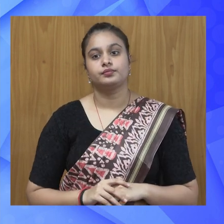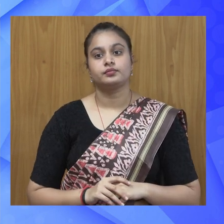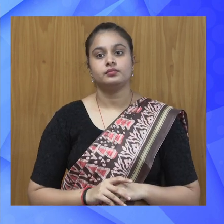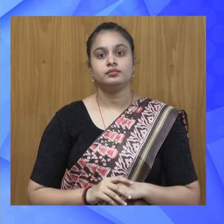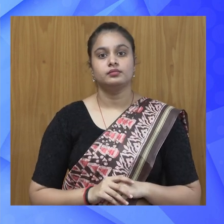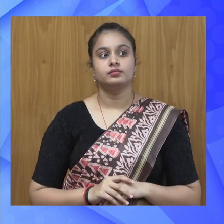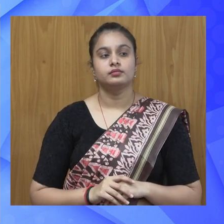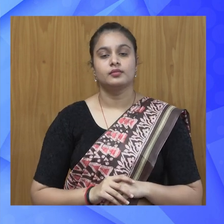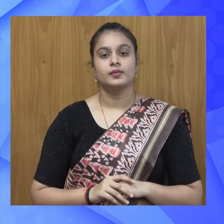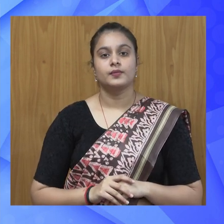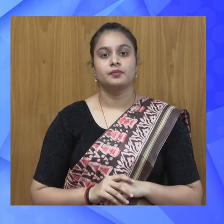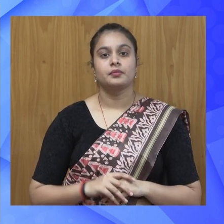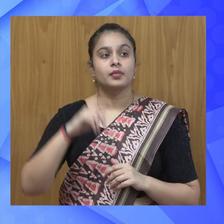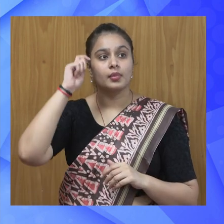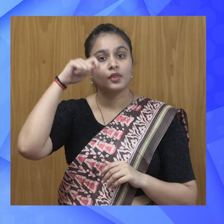Please play the